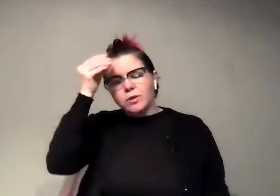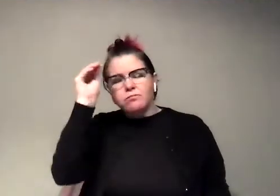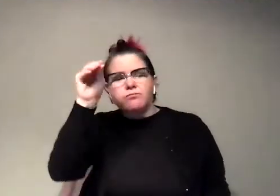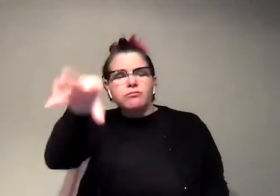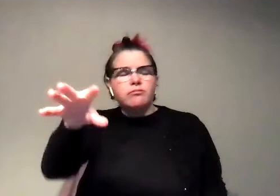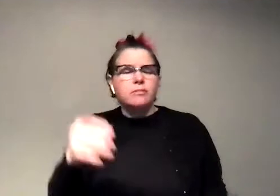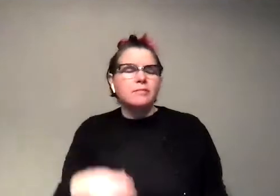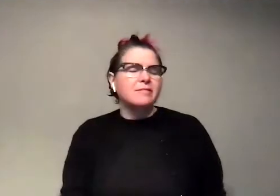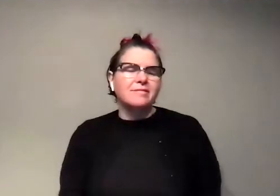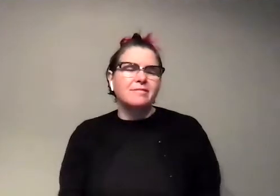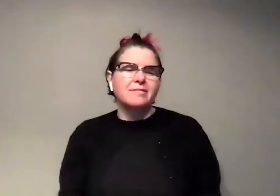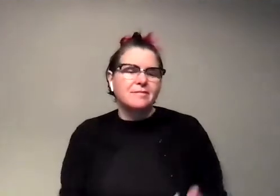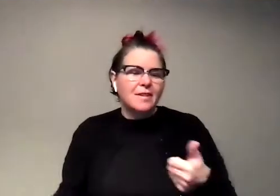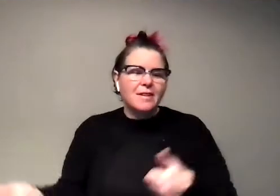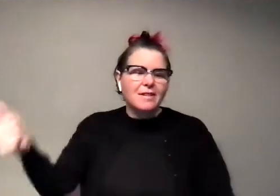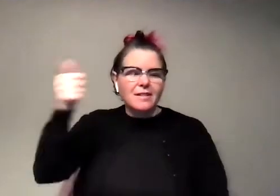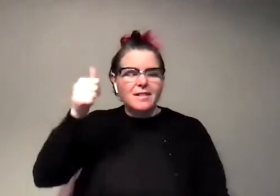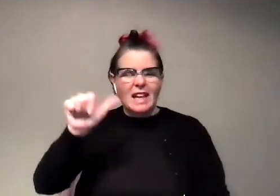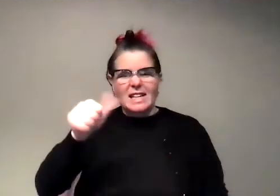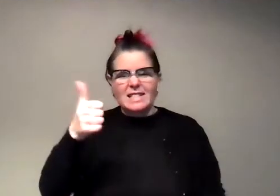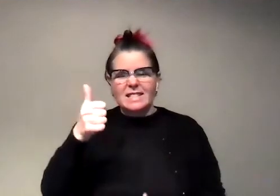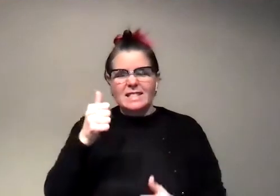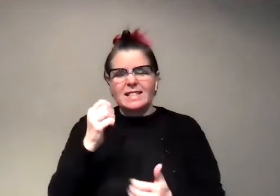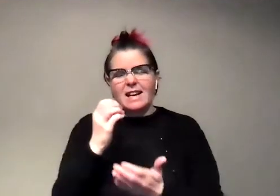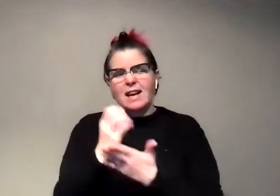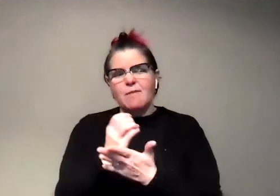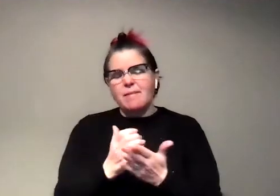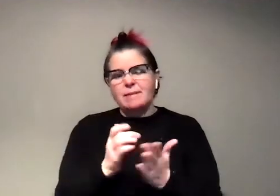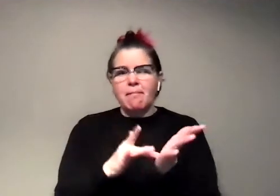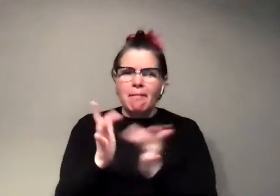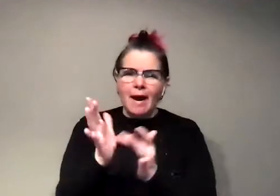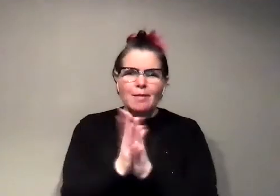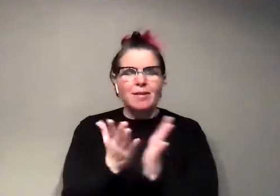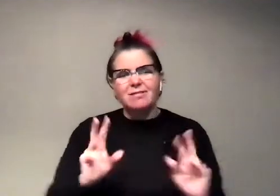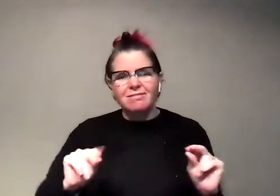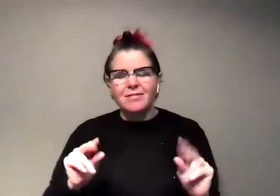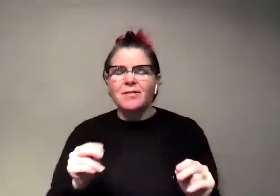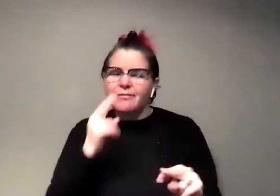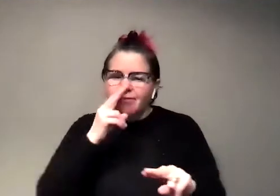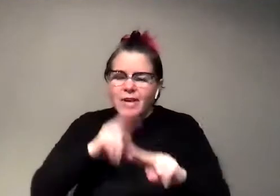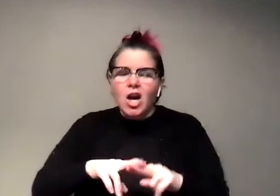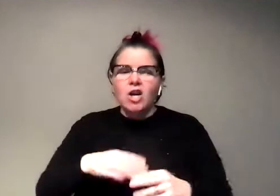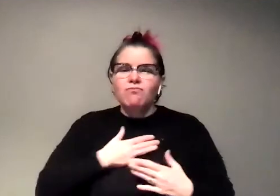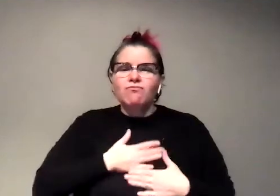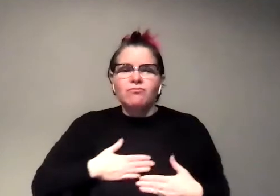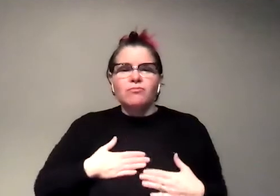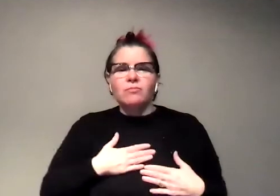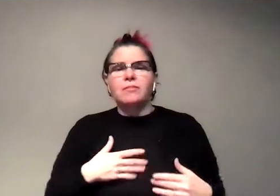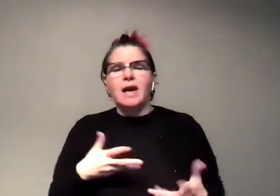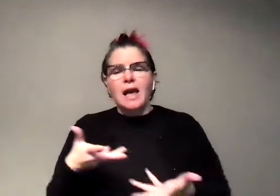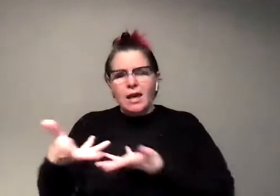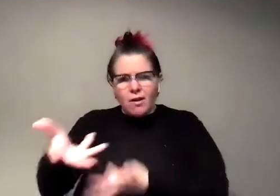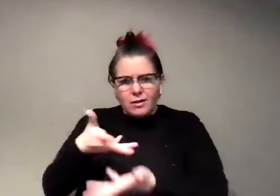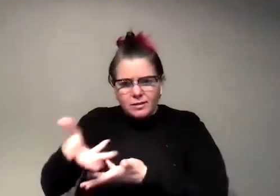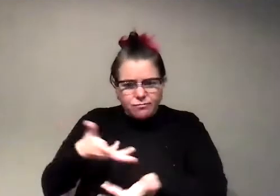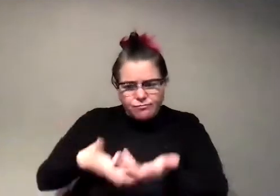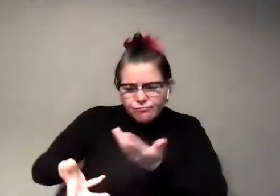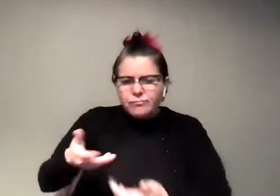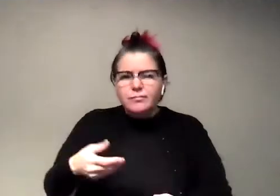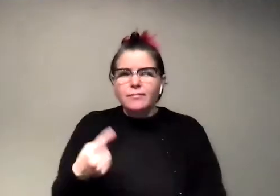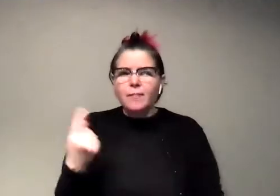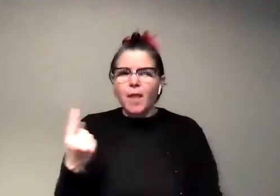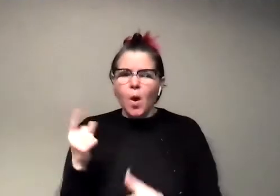a kind of like a 10 commandments kind of thing. She kept it really fun and really interactive and always